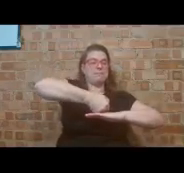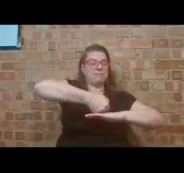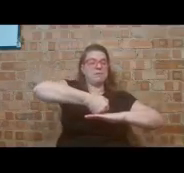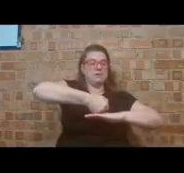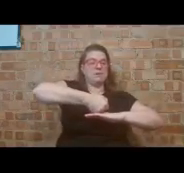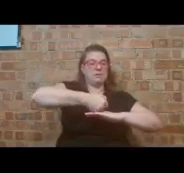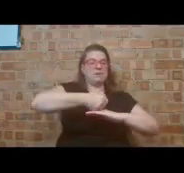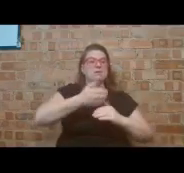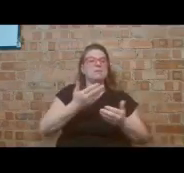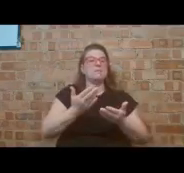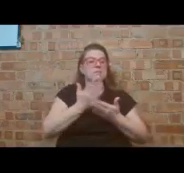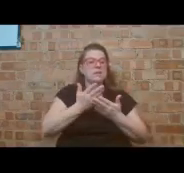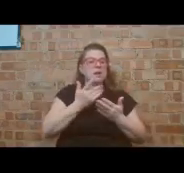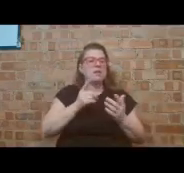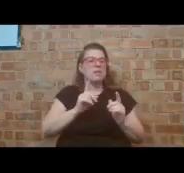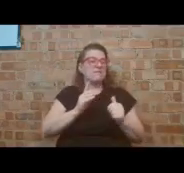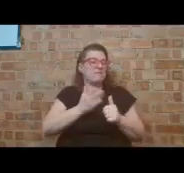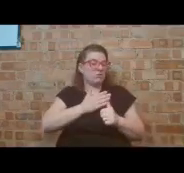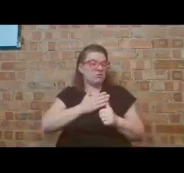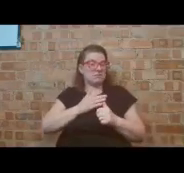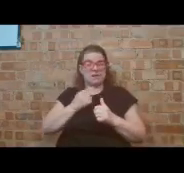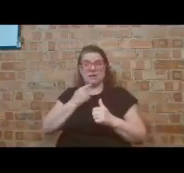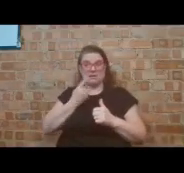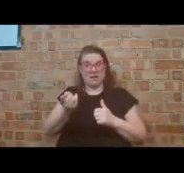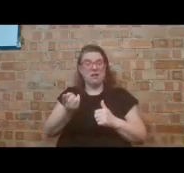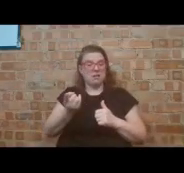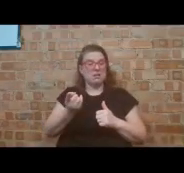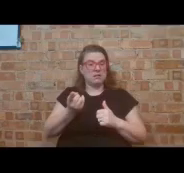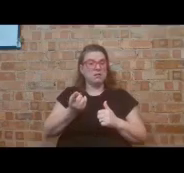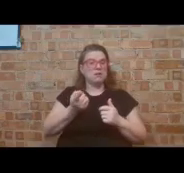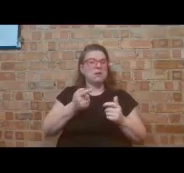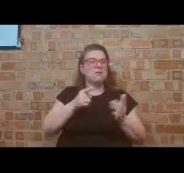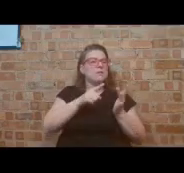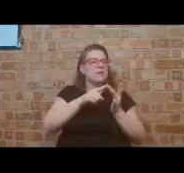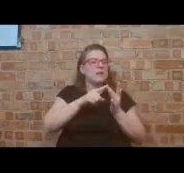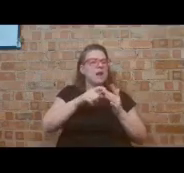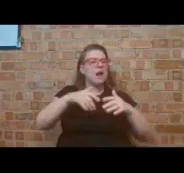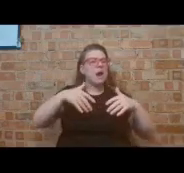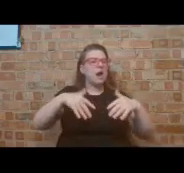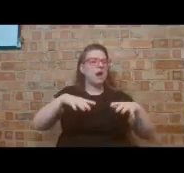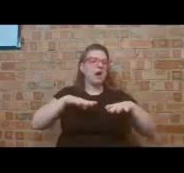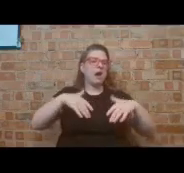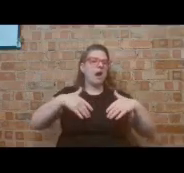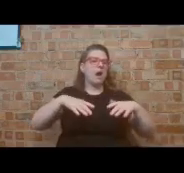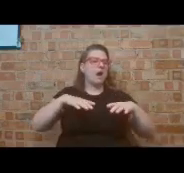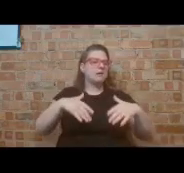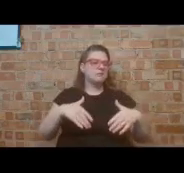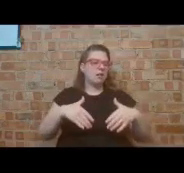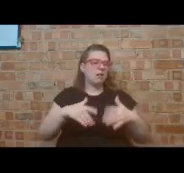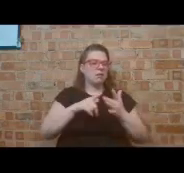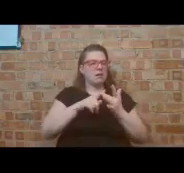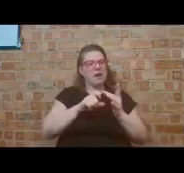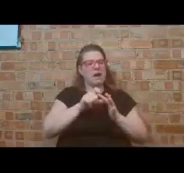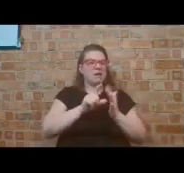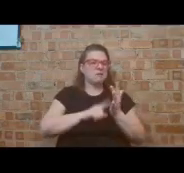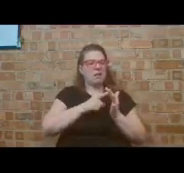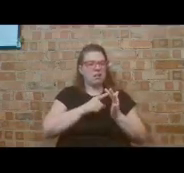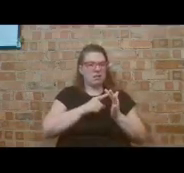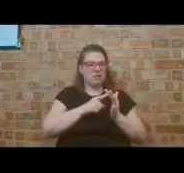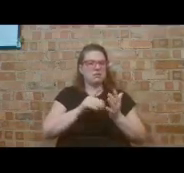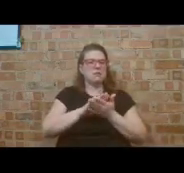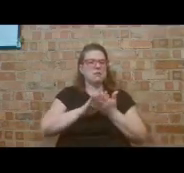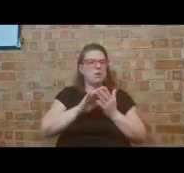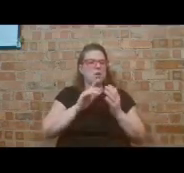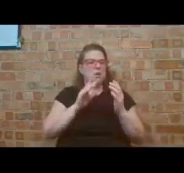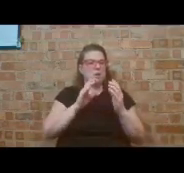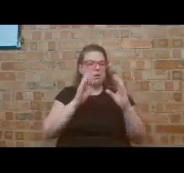and then the first thing I would do is turn the idle opacity up to 100%. That's just meaning that when you're not using